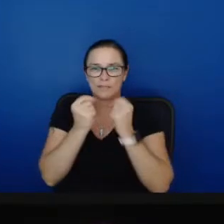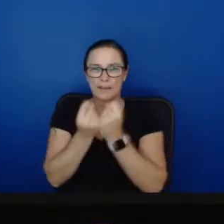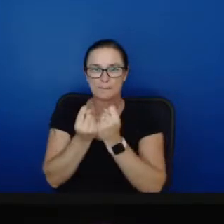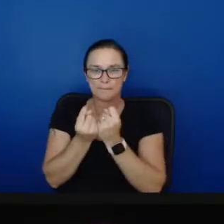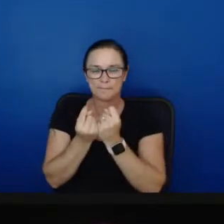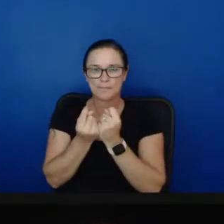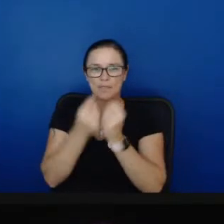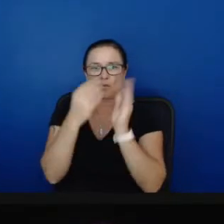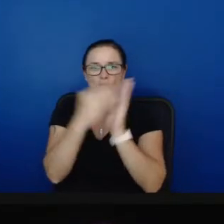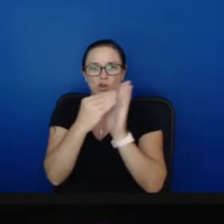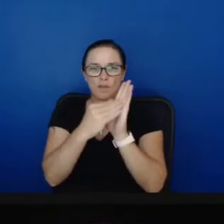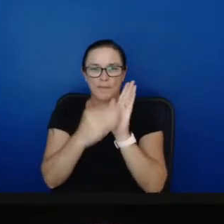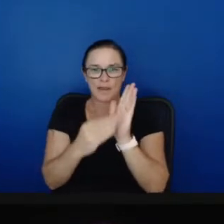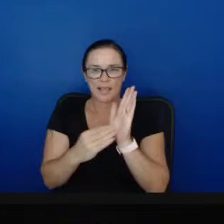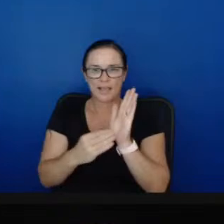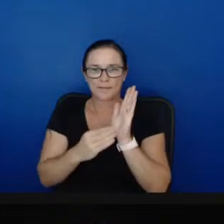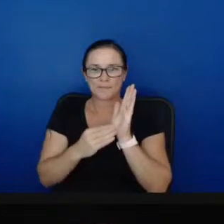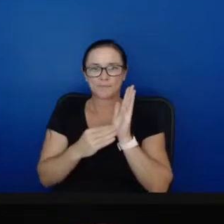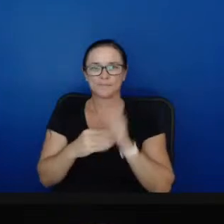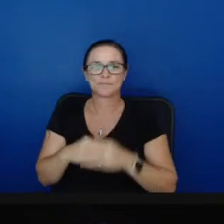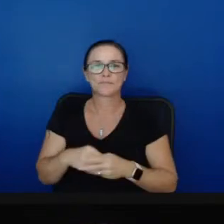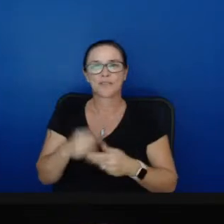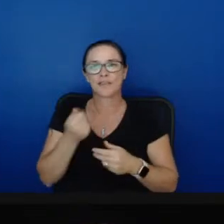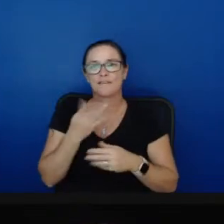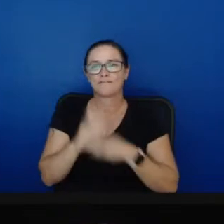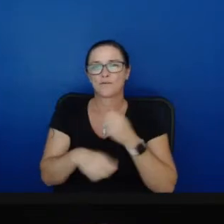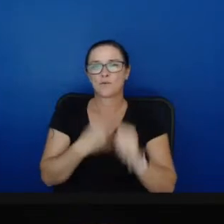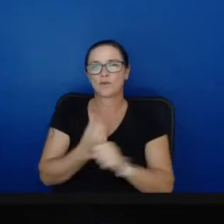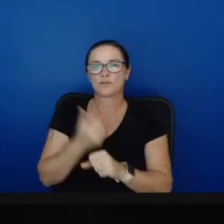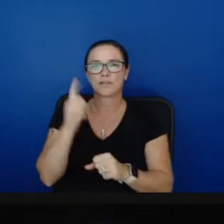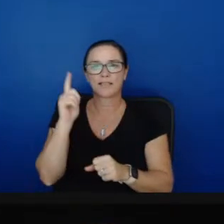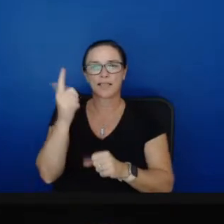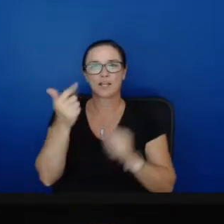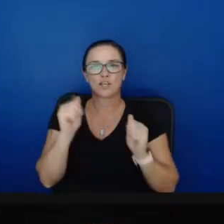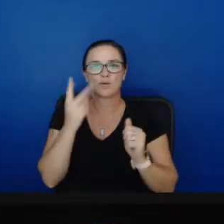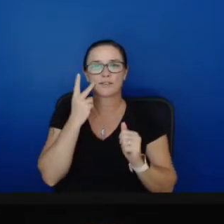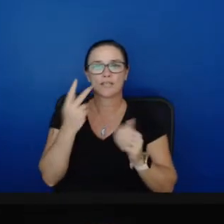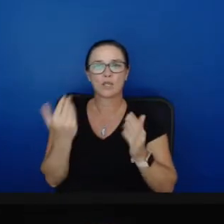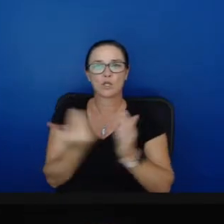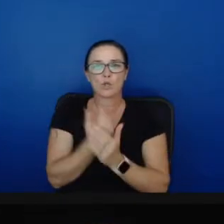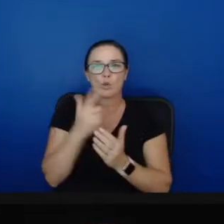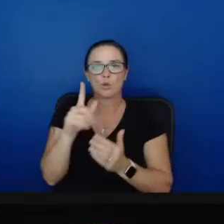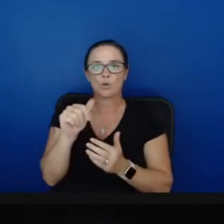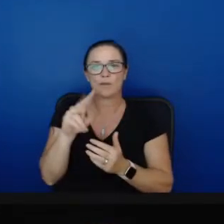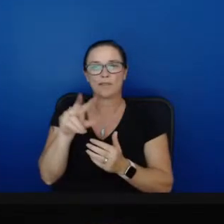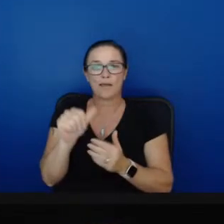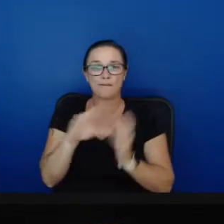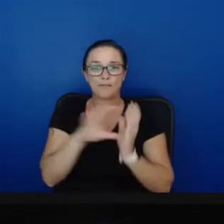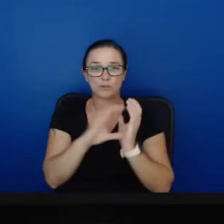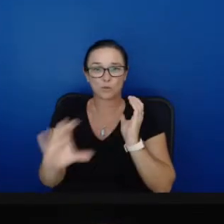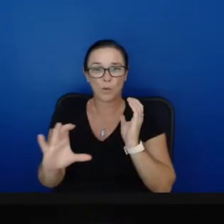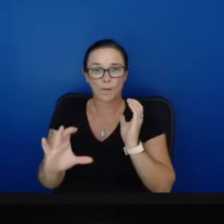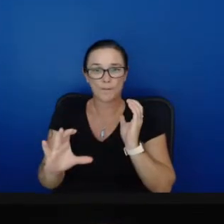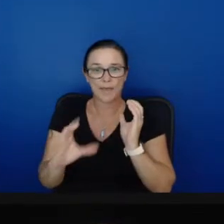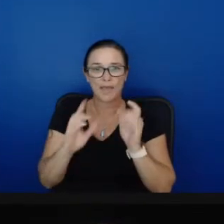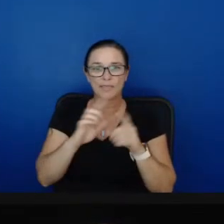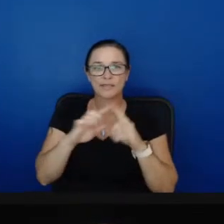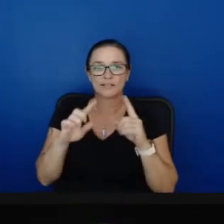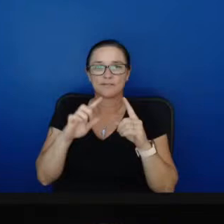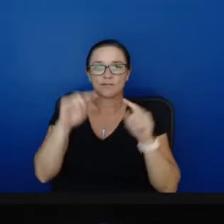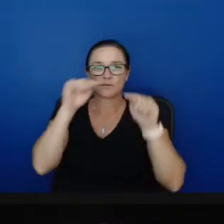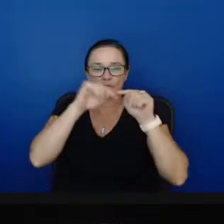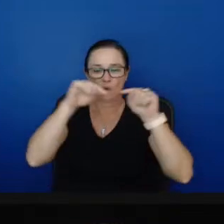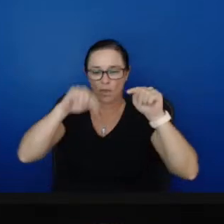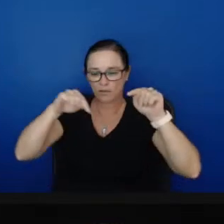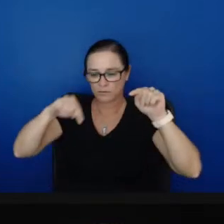document. By these few years later, you can see new lava tubes forming at different points of the flow field.